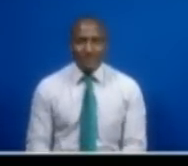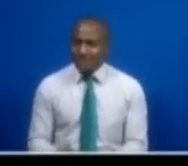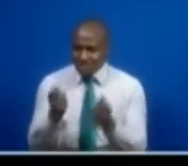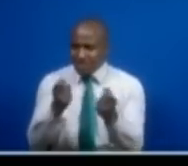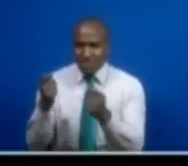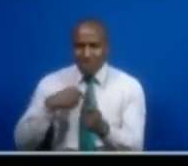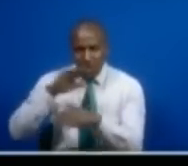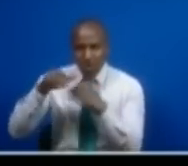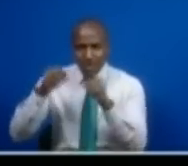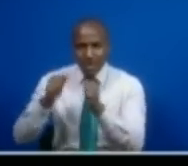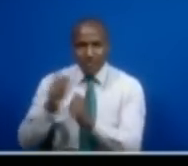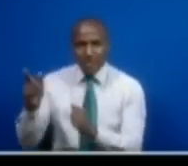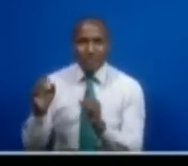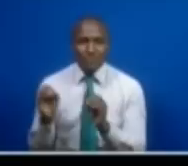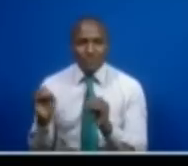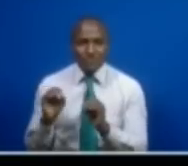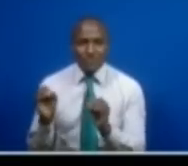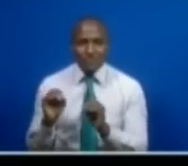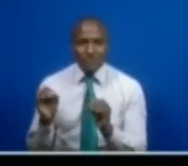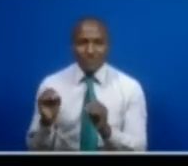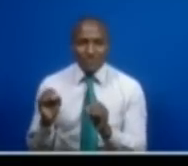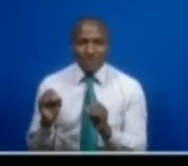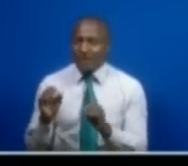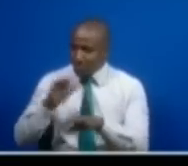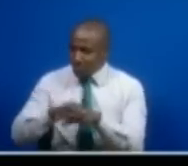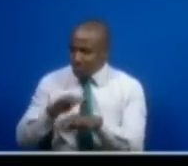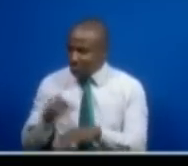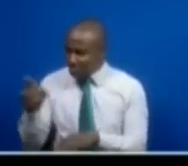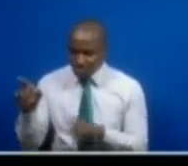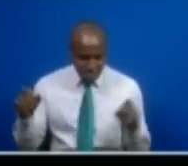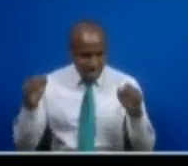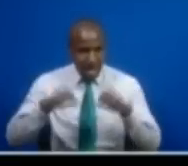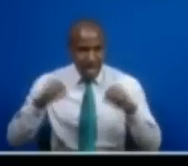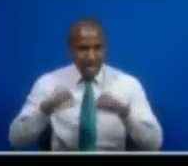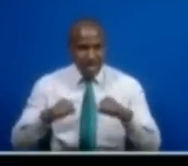It is wonderful to see the two of you getting along.